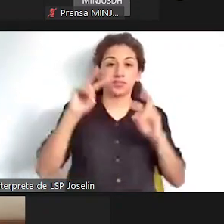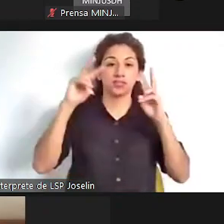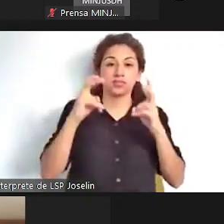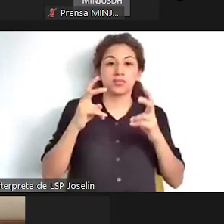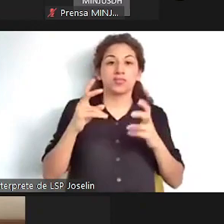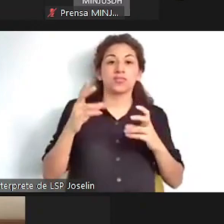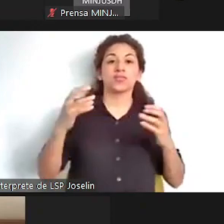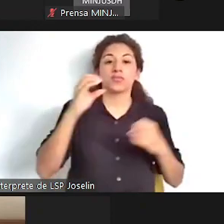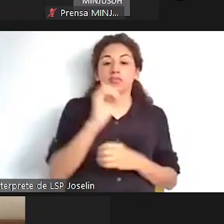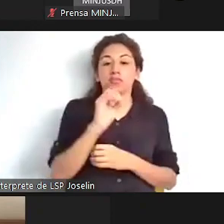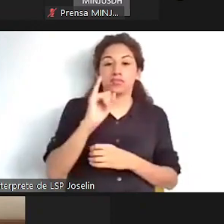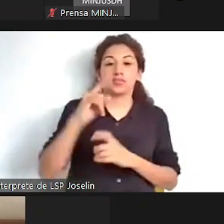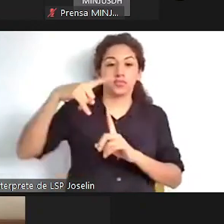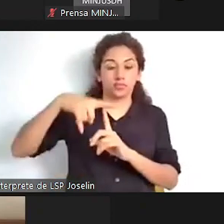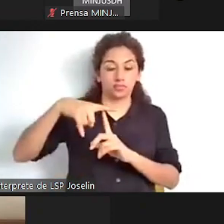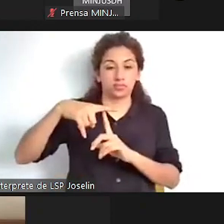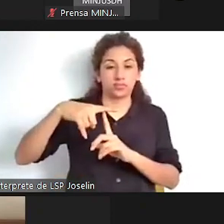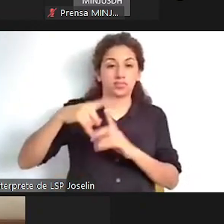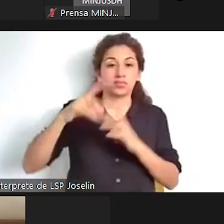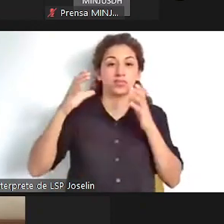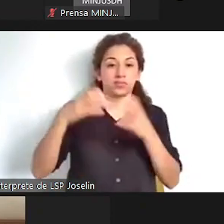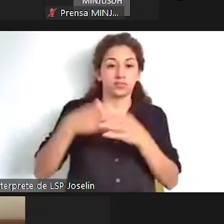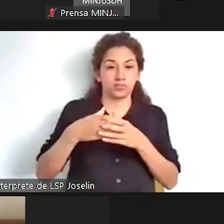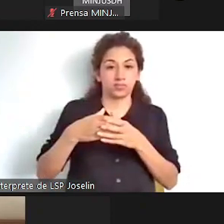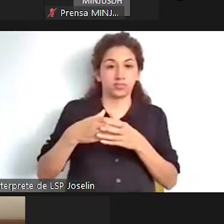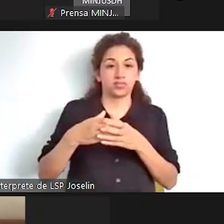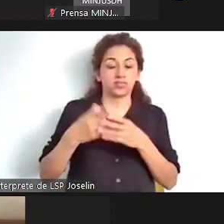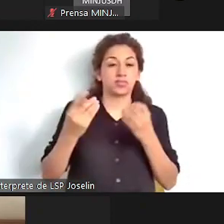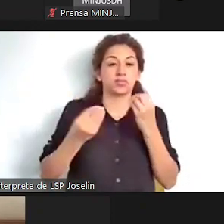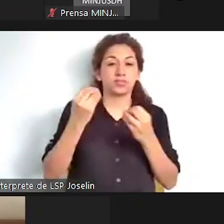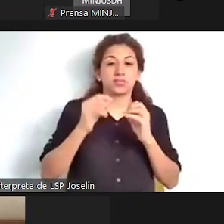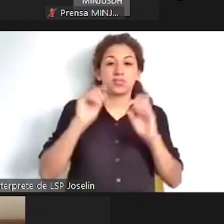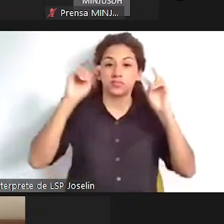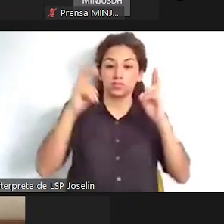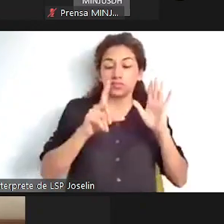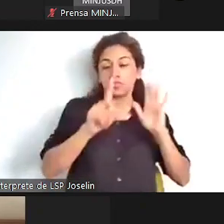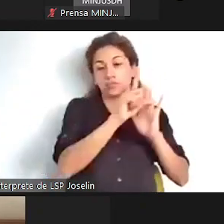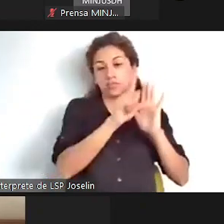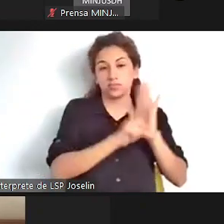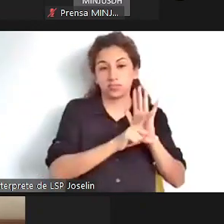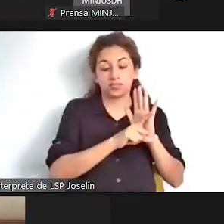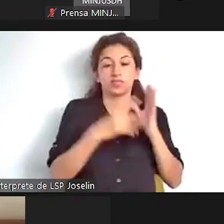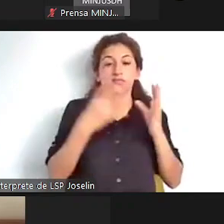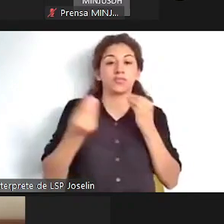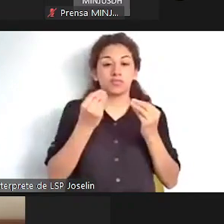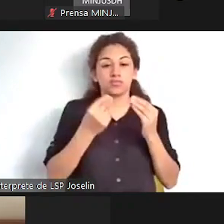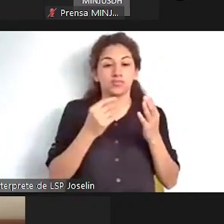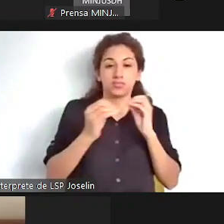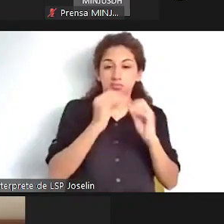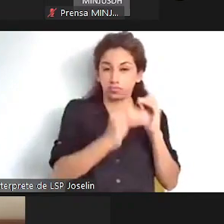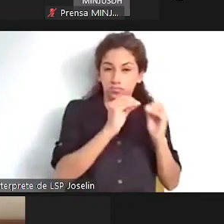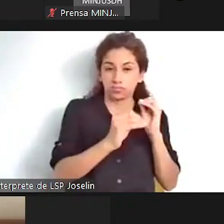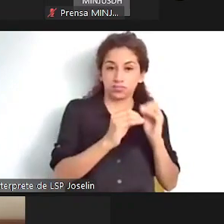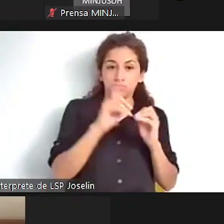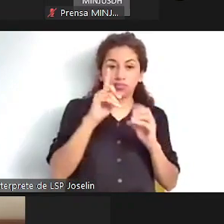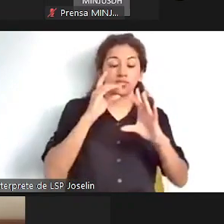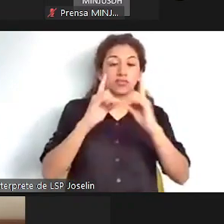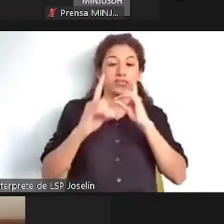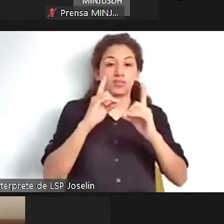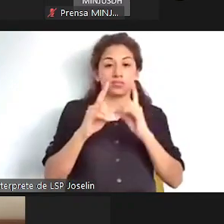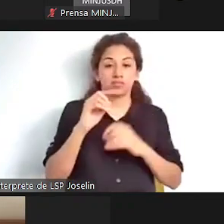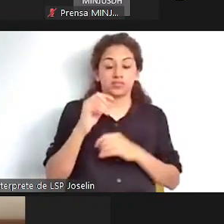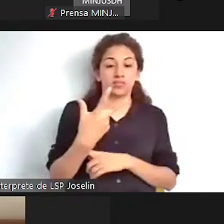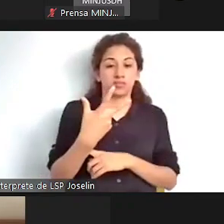answer on the observations by the control of the ilo on the legislative gaps and the